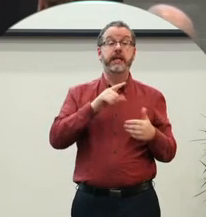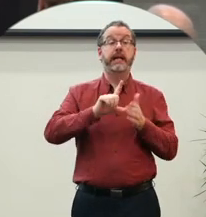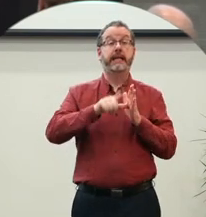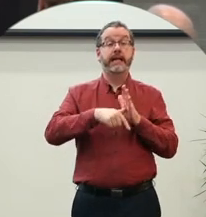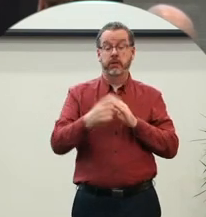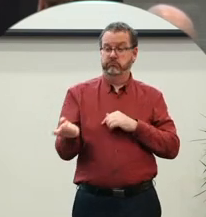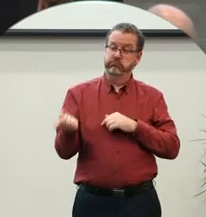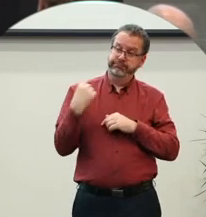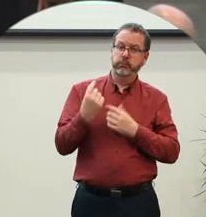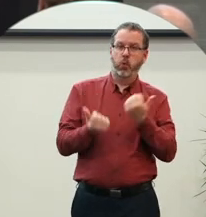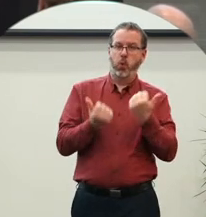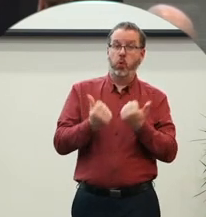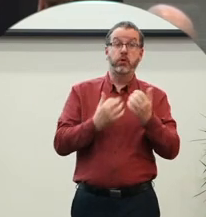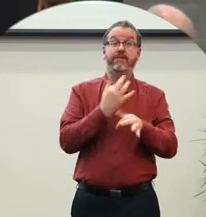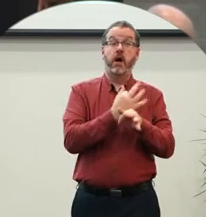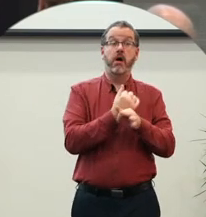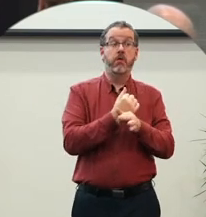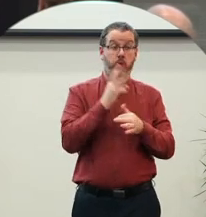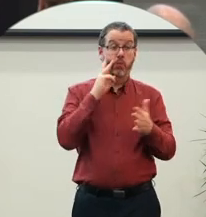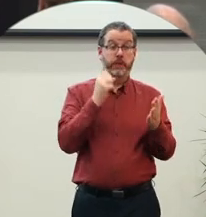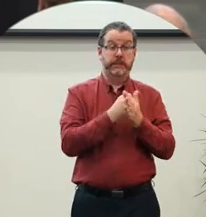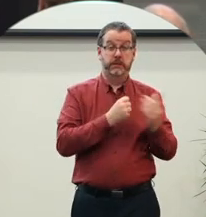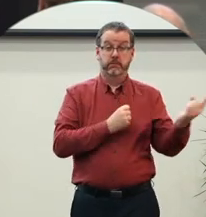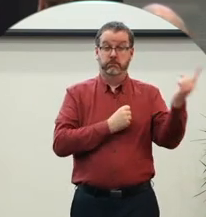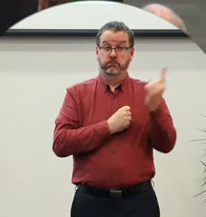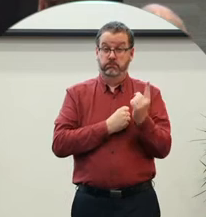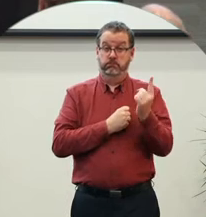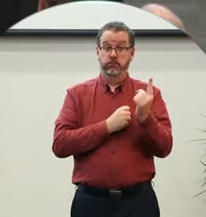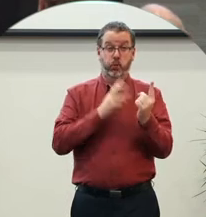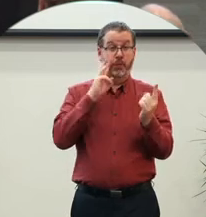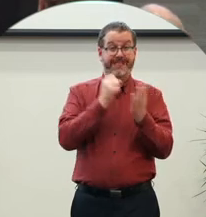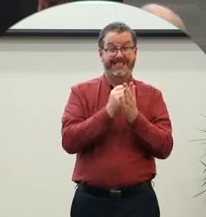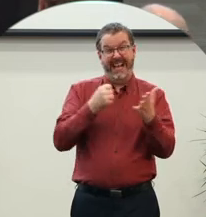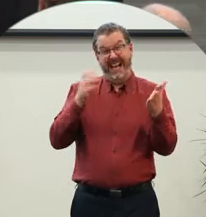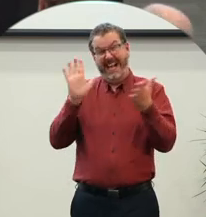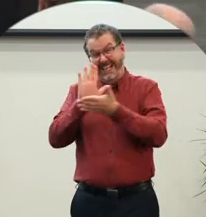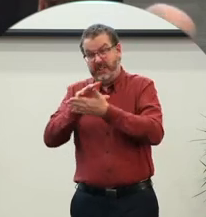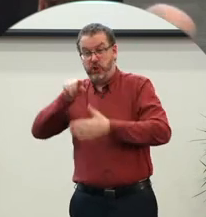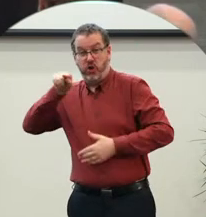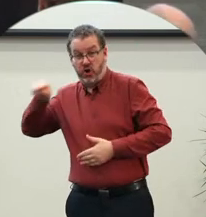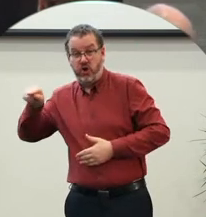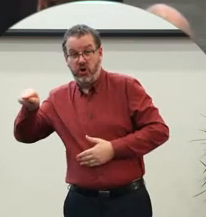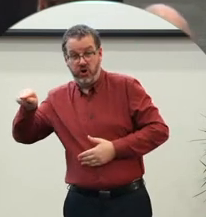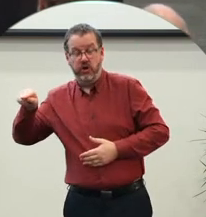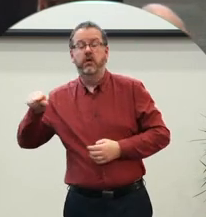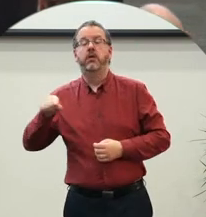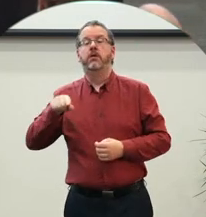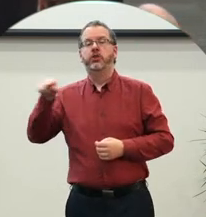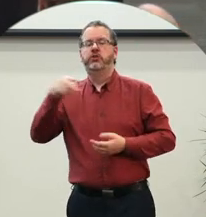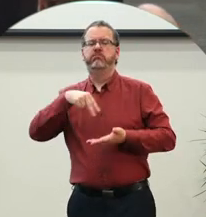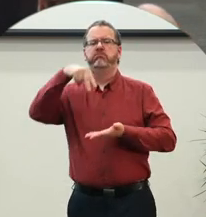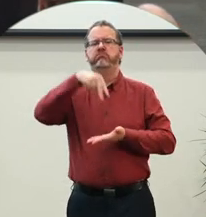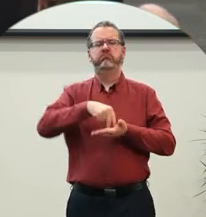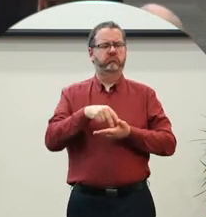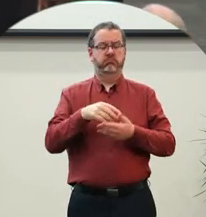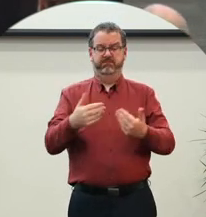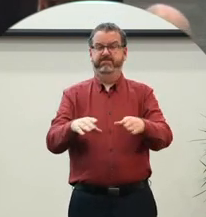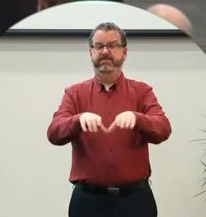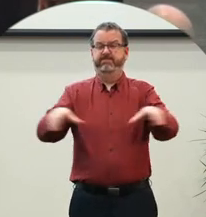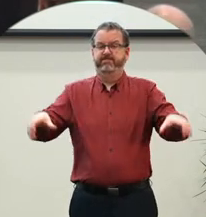was facing her father, and her father was the chief witness against her in the case. And she launches into the speech from the dock